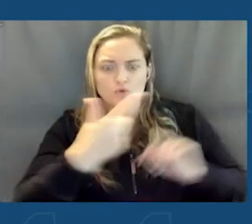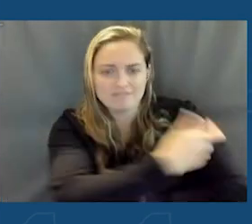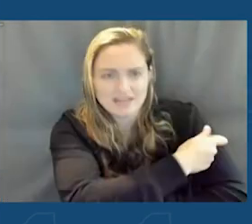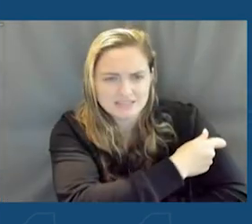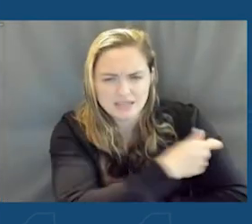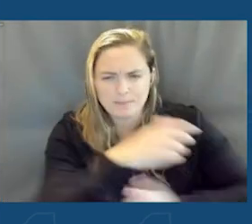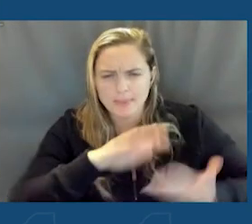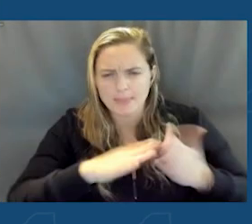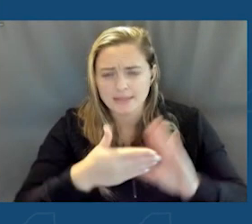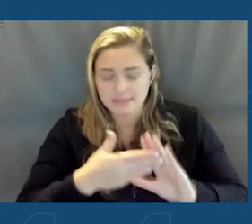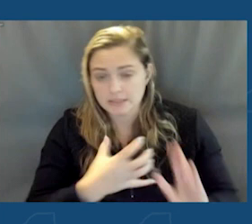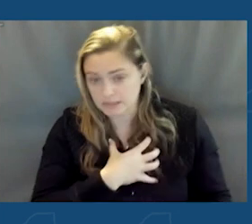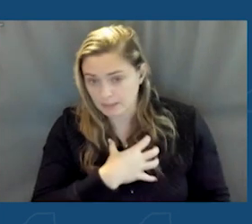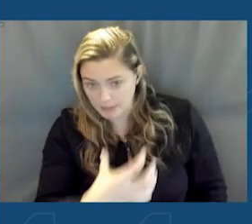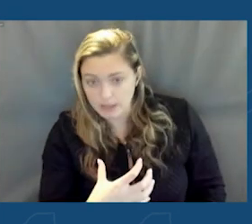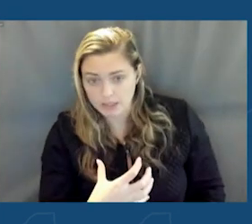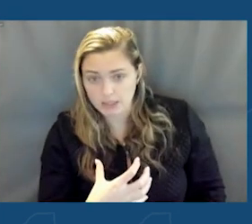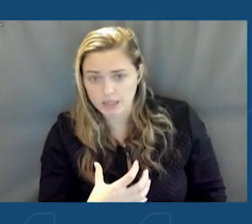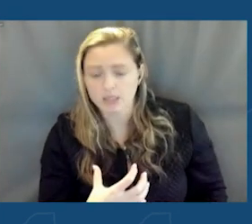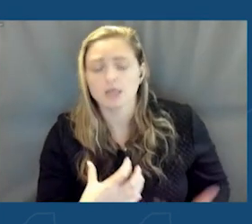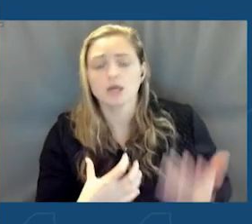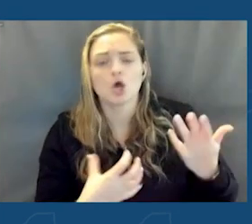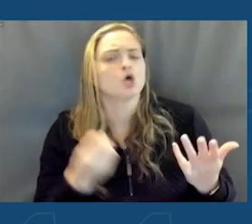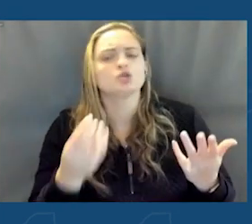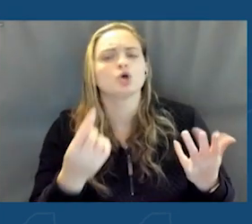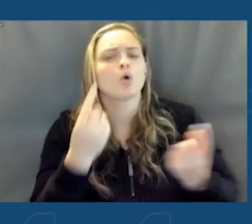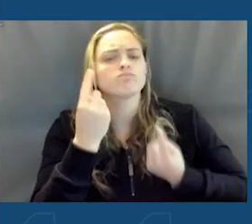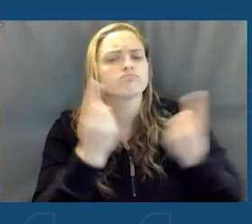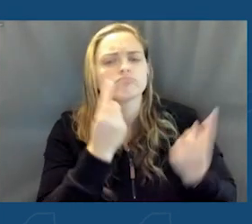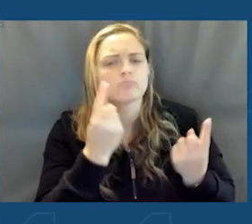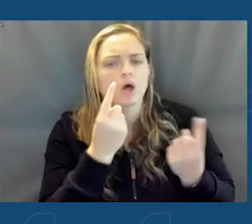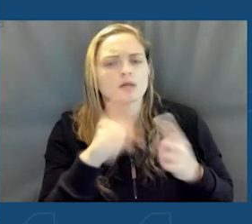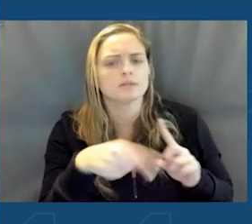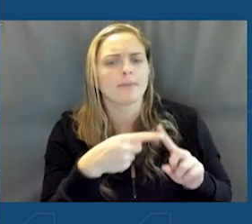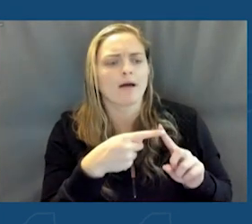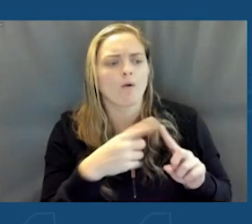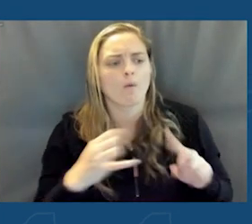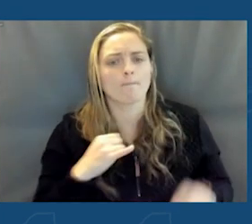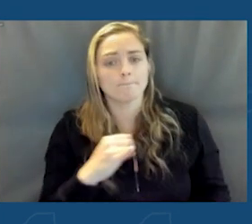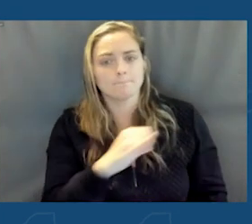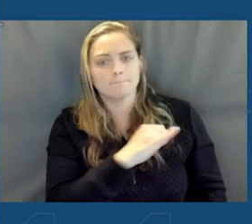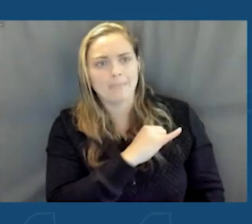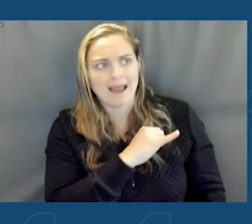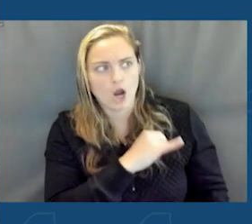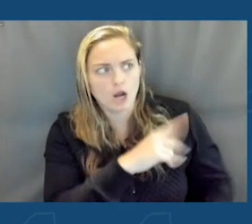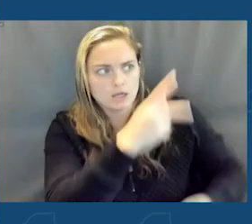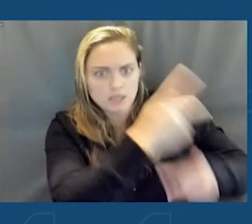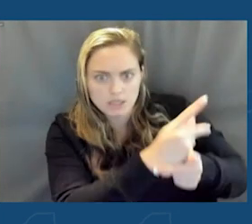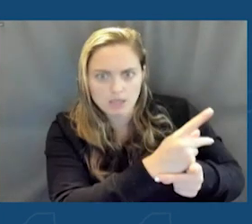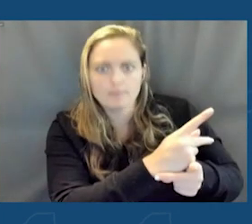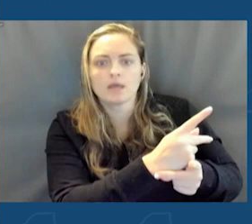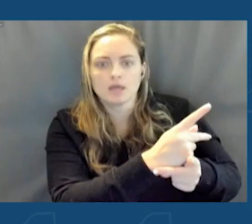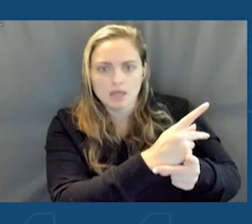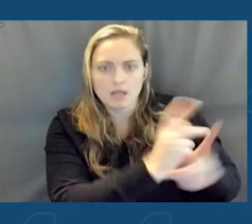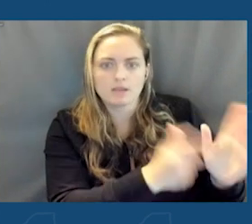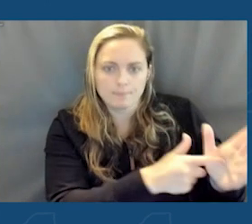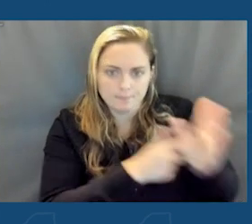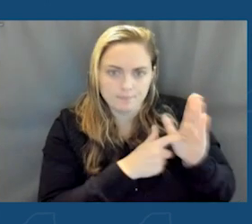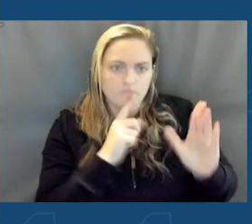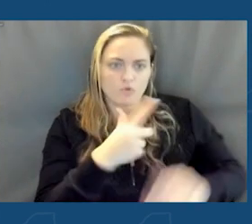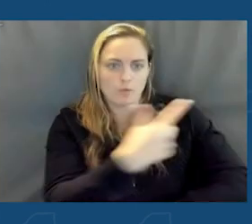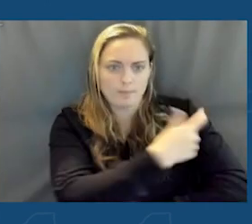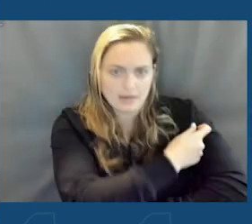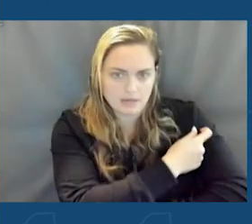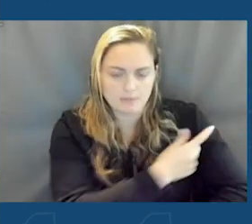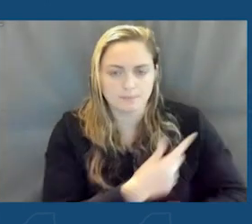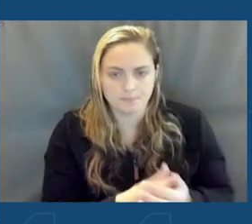is appealing. I'm wondering what you think of the mayor upholding the municipal vaccine mandate